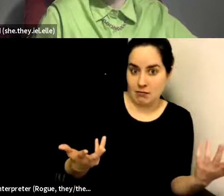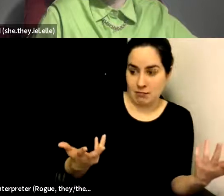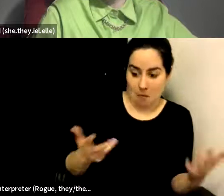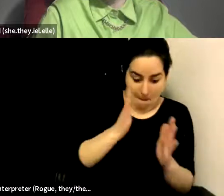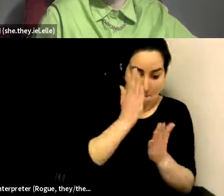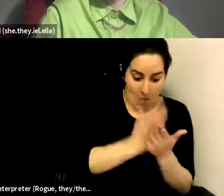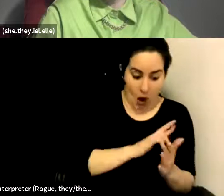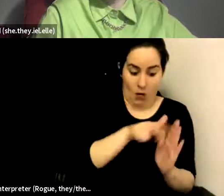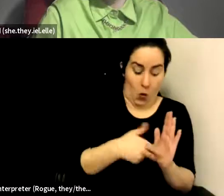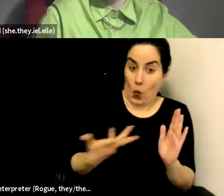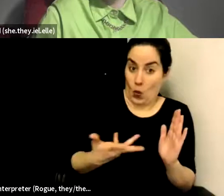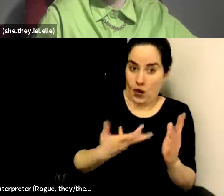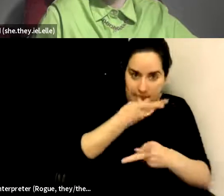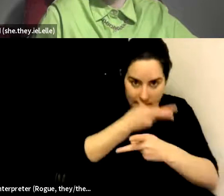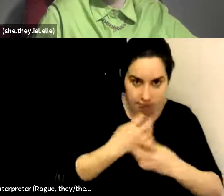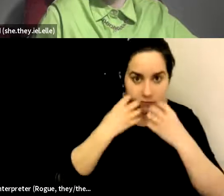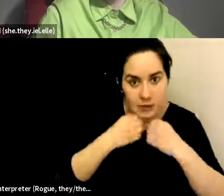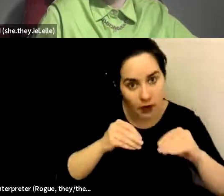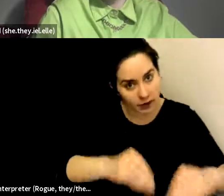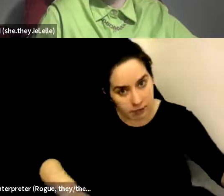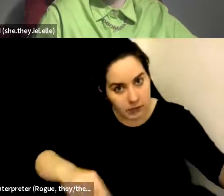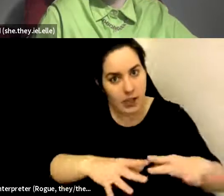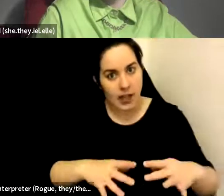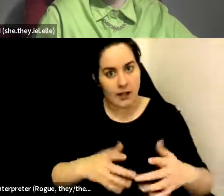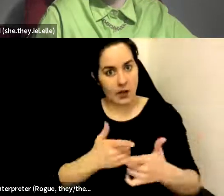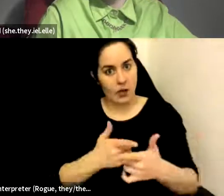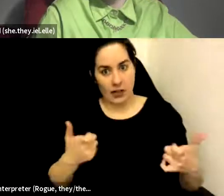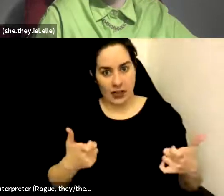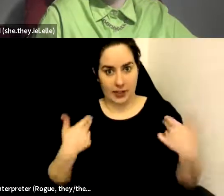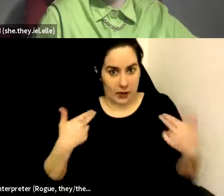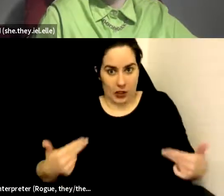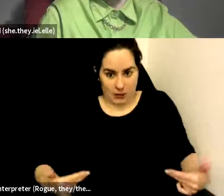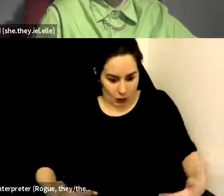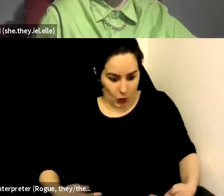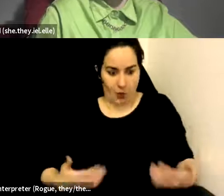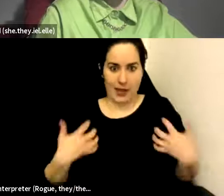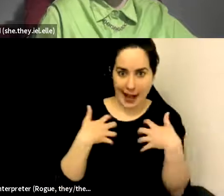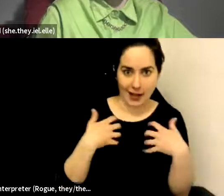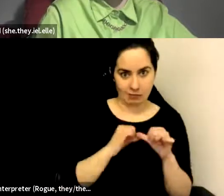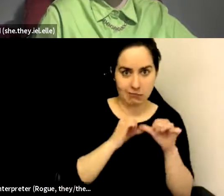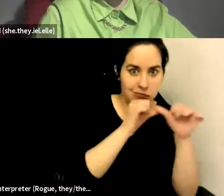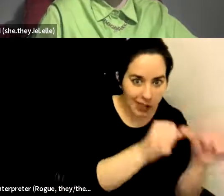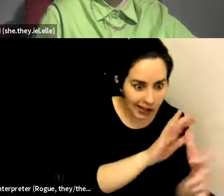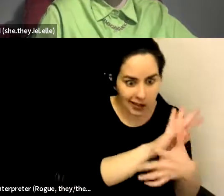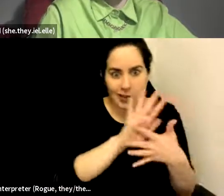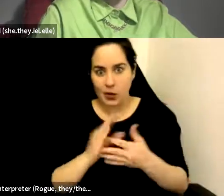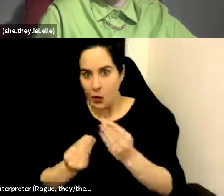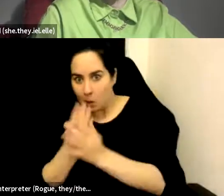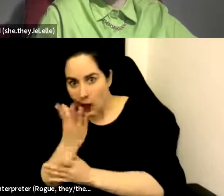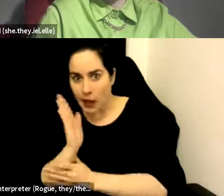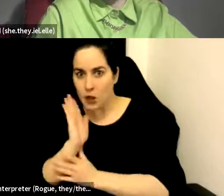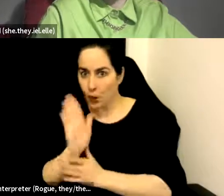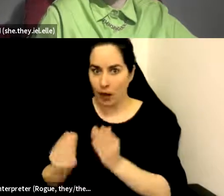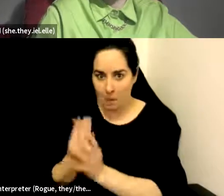and like allowing for species to continue and like plants to grow. But